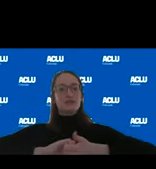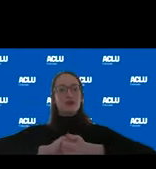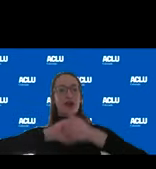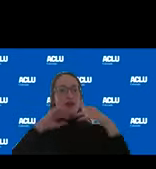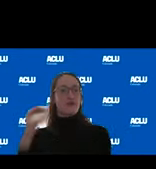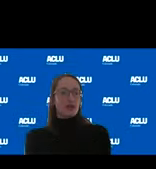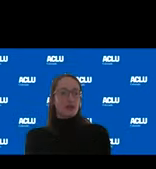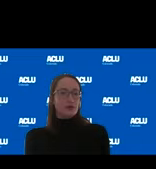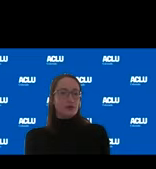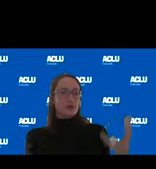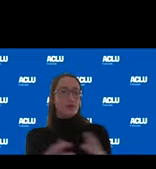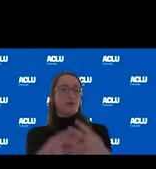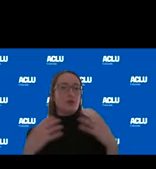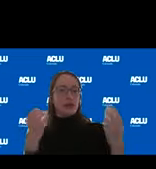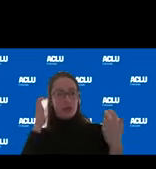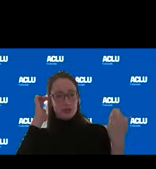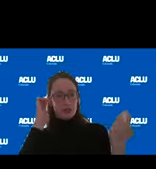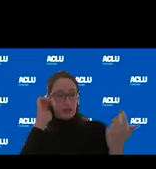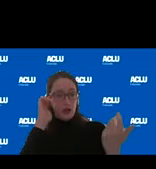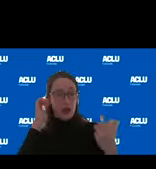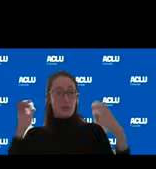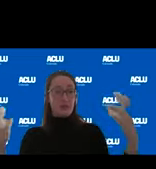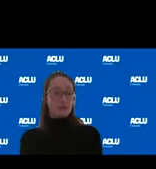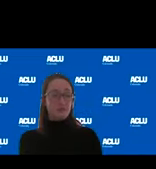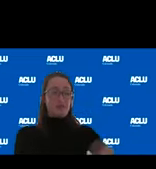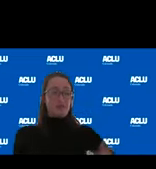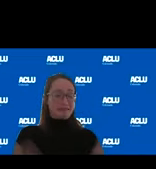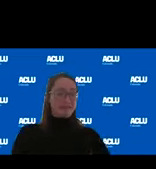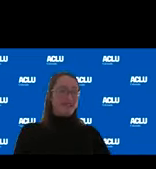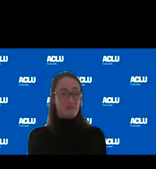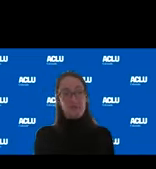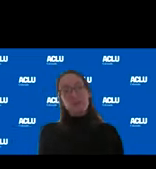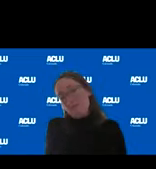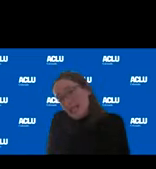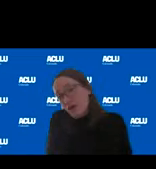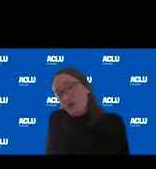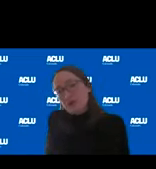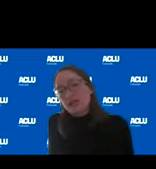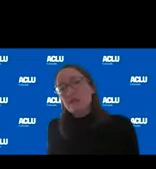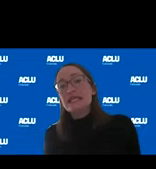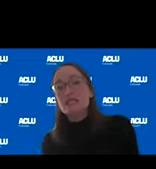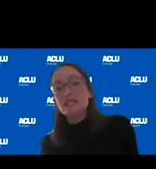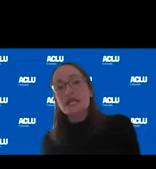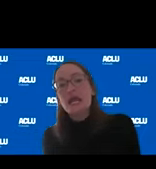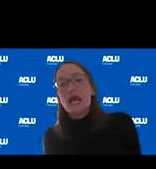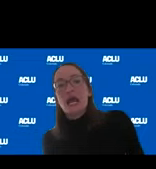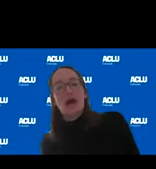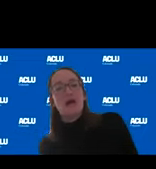And so I've kind of already alluded to it, but what we are doing in Colorado, because we meet all those